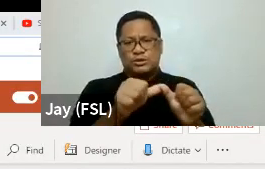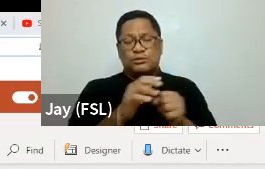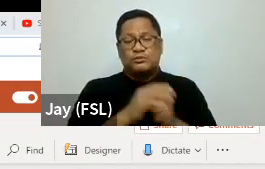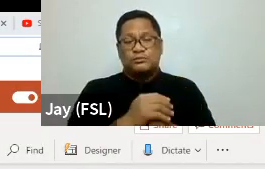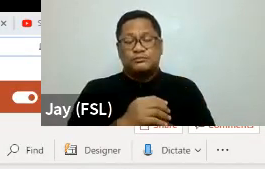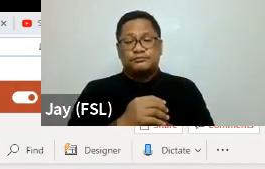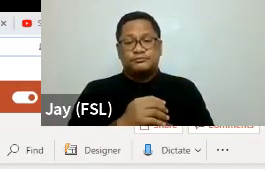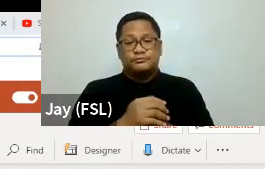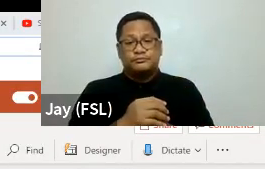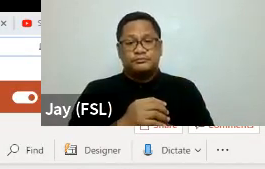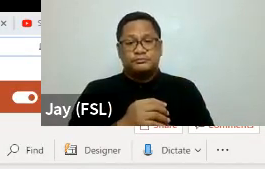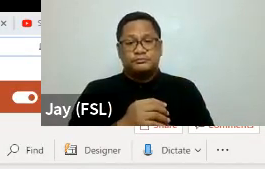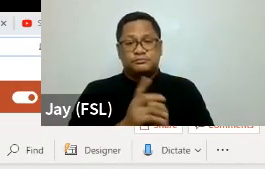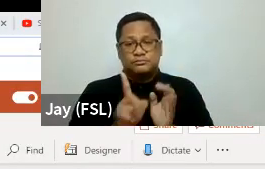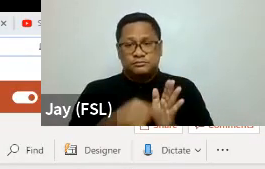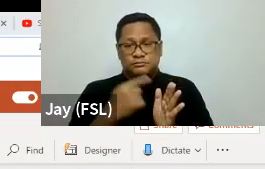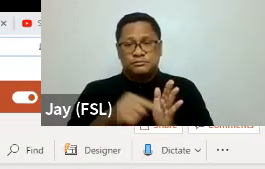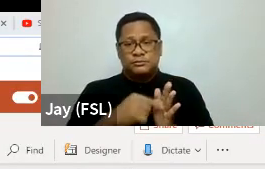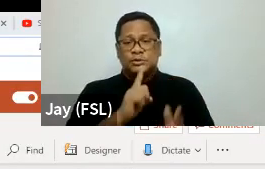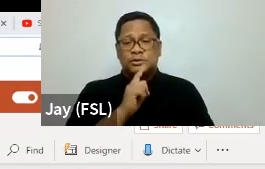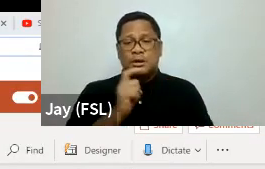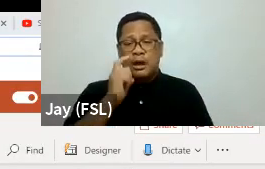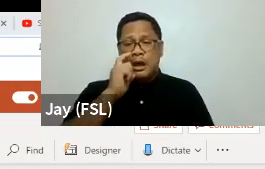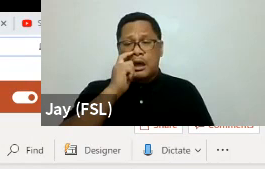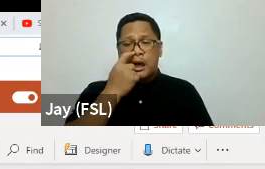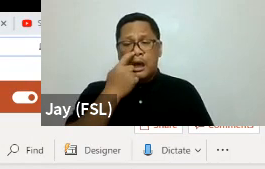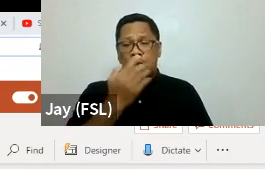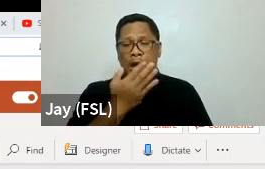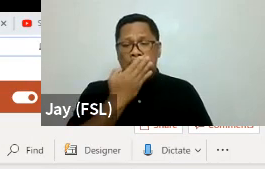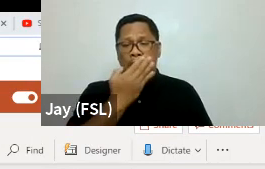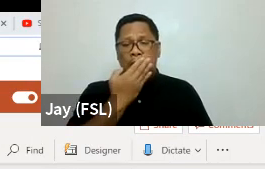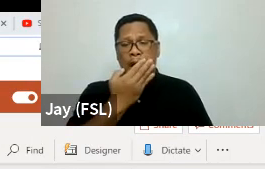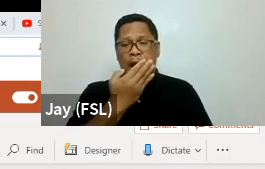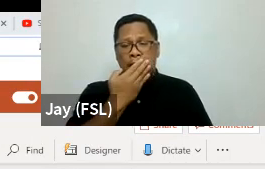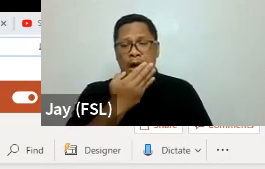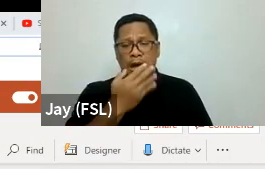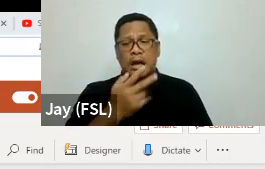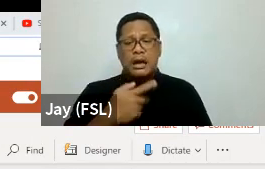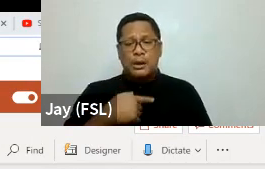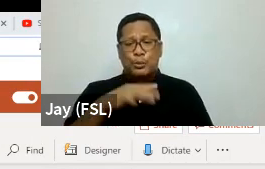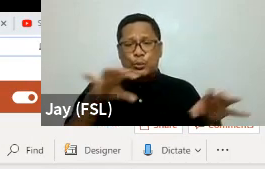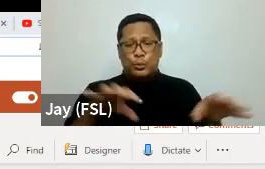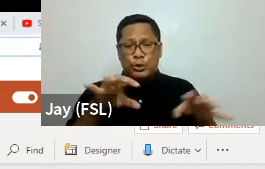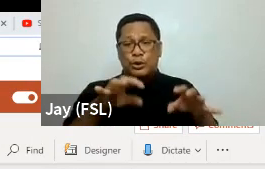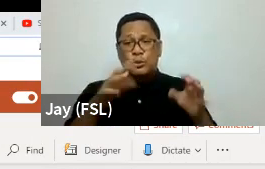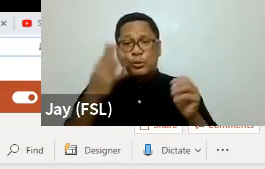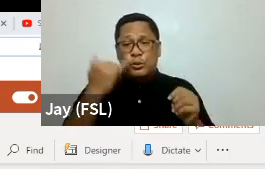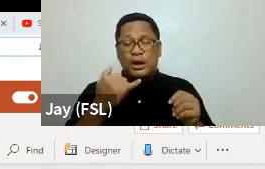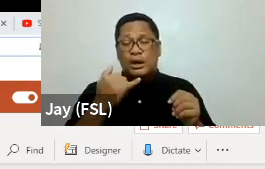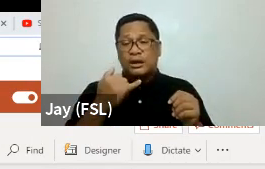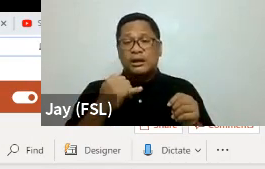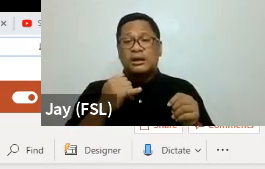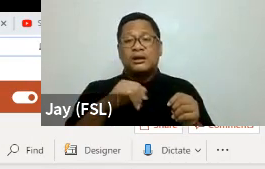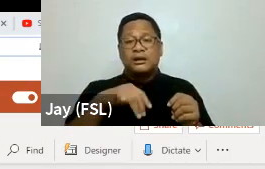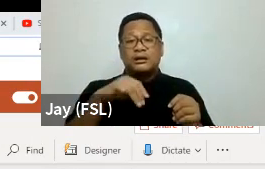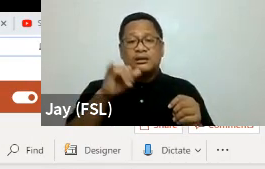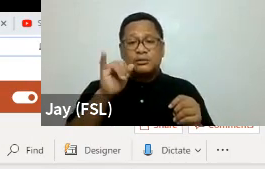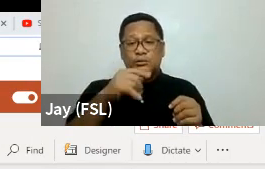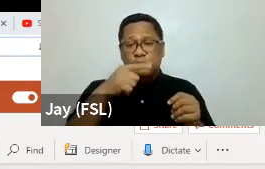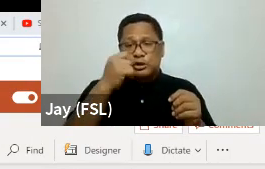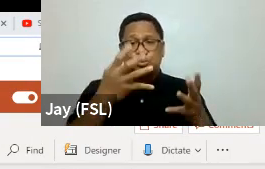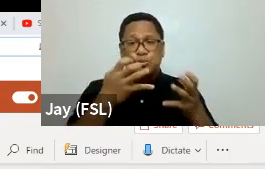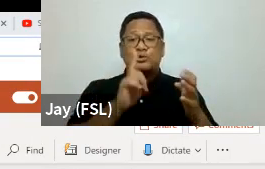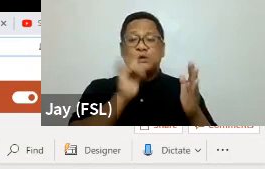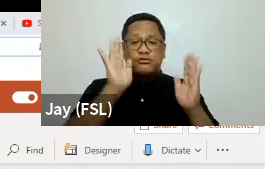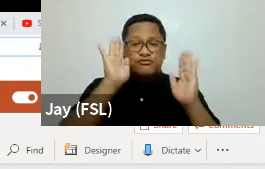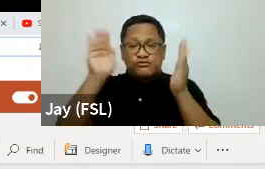Sometimes, nakaka-bore. Okay. Sometimes, nakaka-bore yung having a job. Kasi ang gusto mong gawin talaga, yung business mo eh.